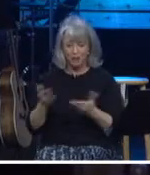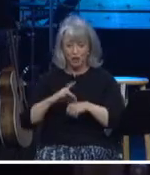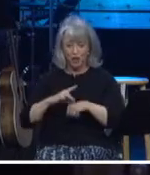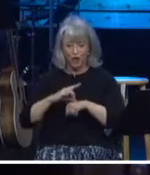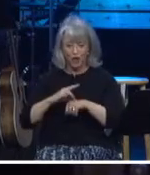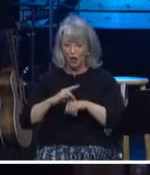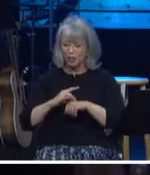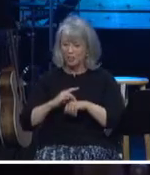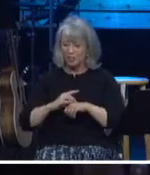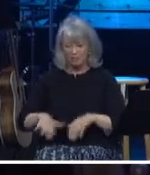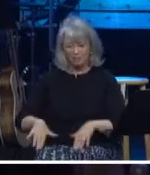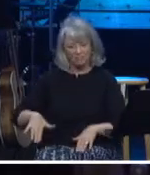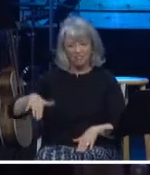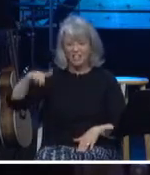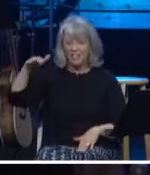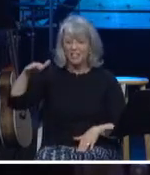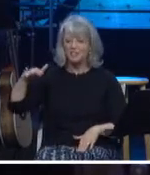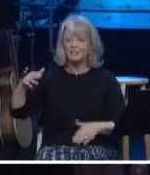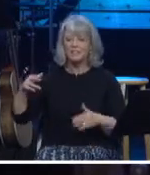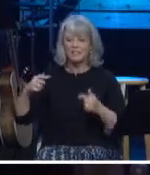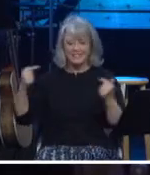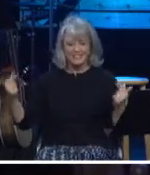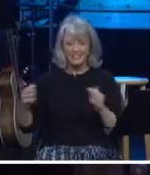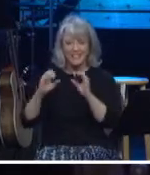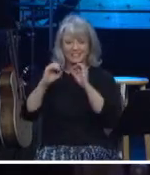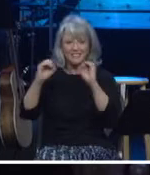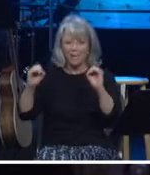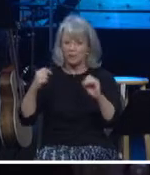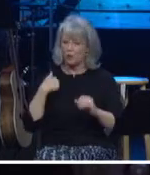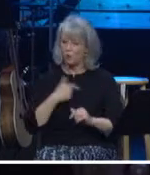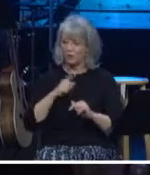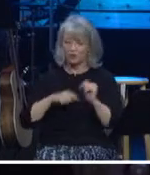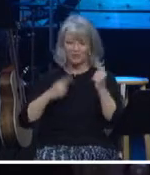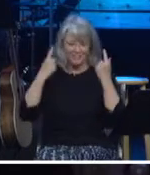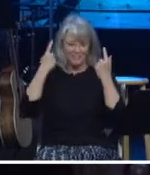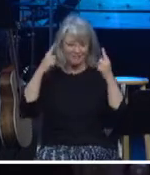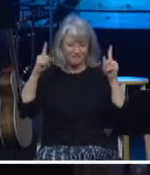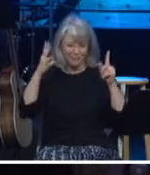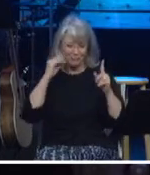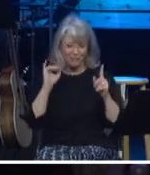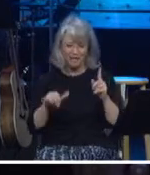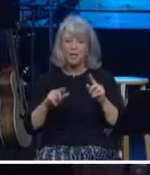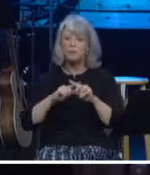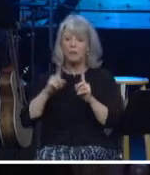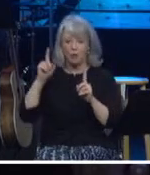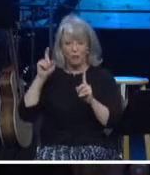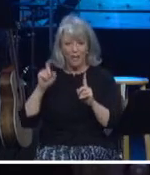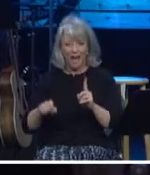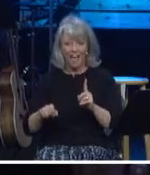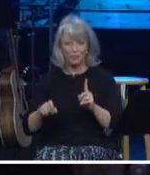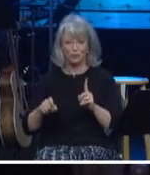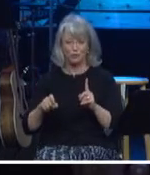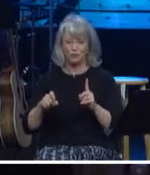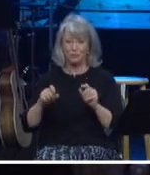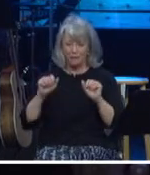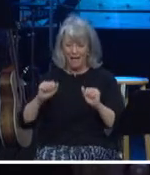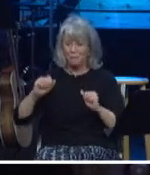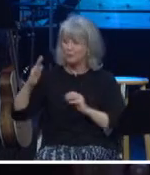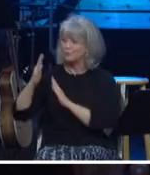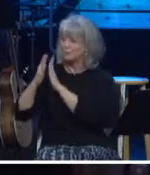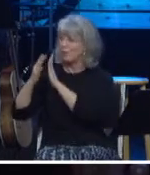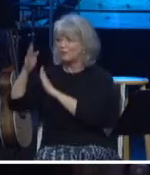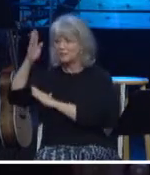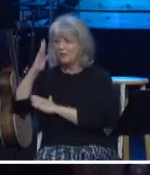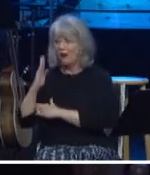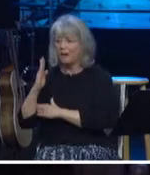we could never live. But we had to live in order to live in God's presence. He comes to pay